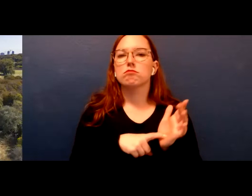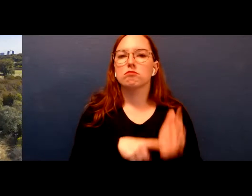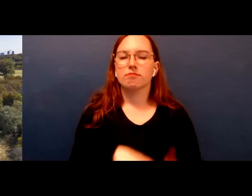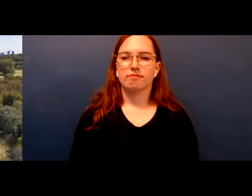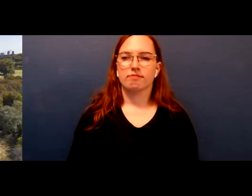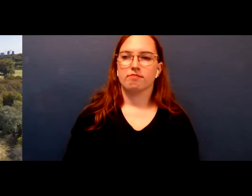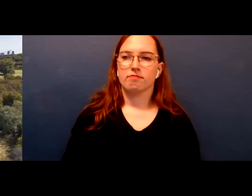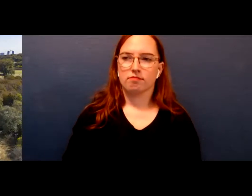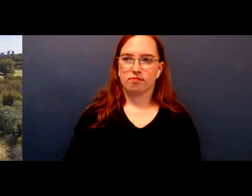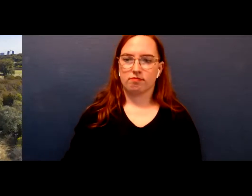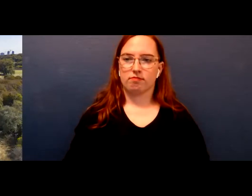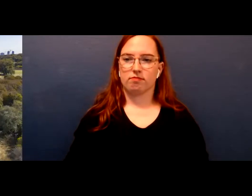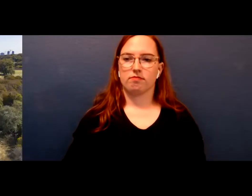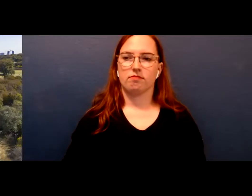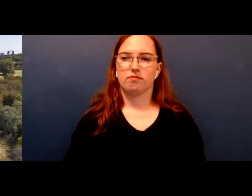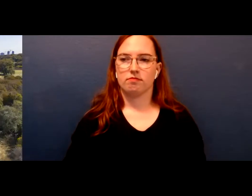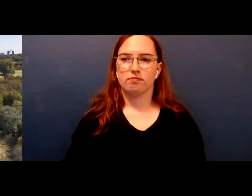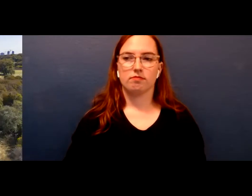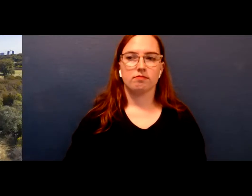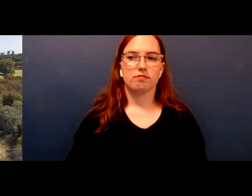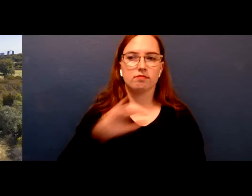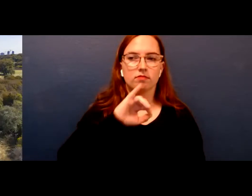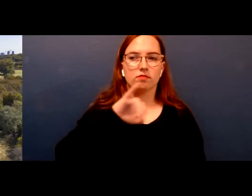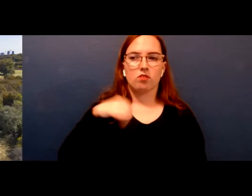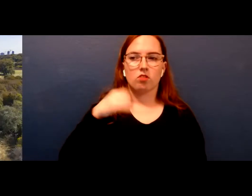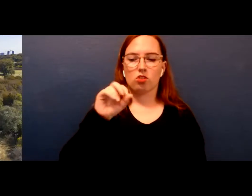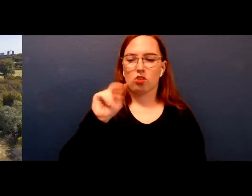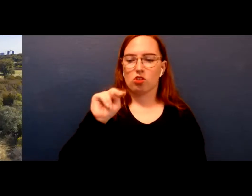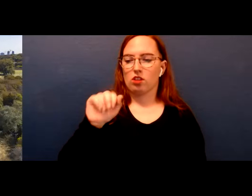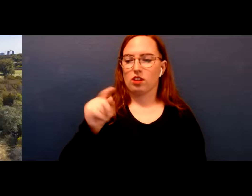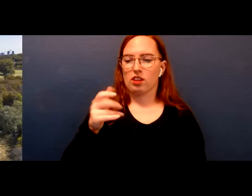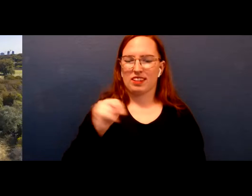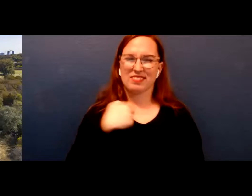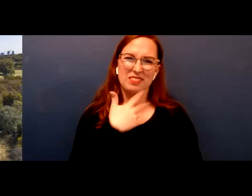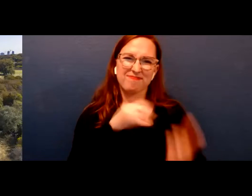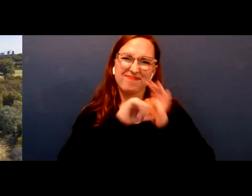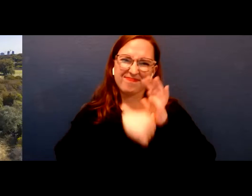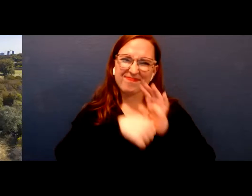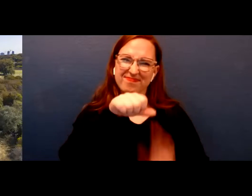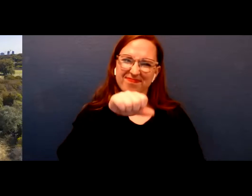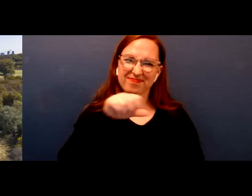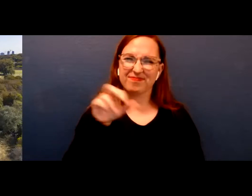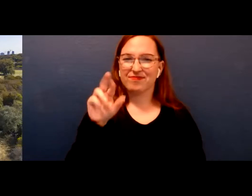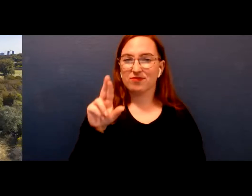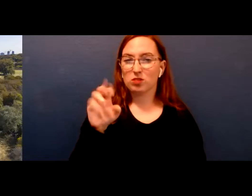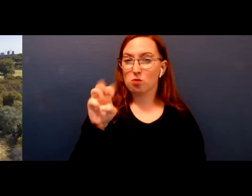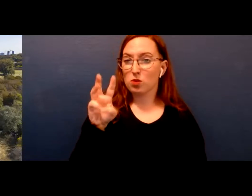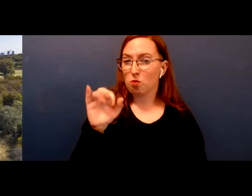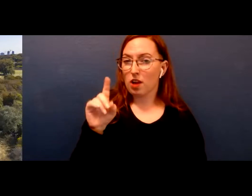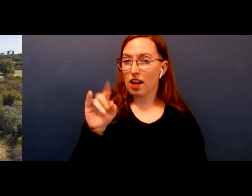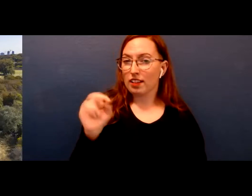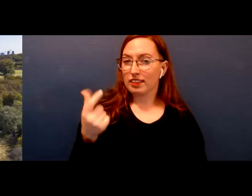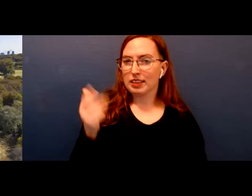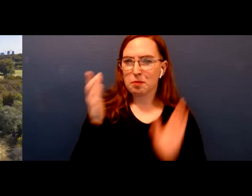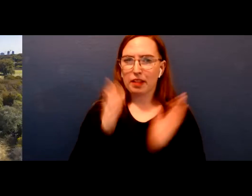And I'll just reiterate that lots of great information in the rewilding plan. It is baked into the 3 scenarios that